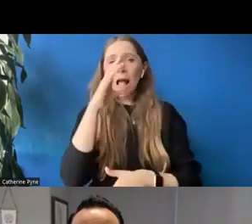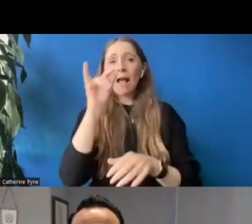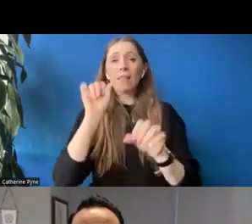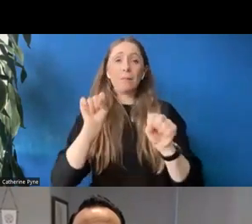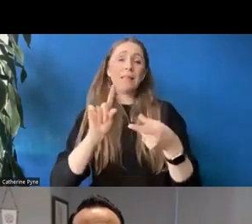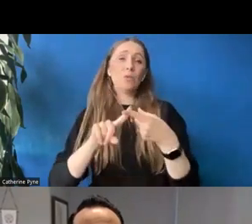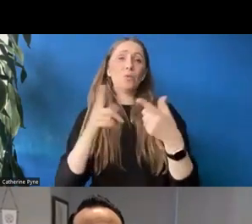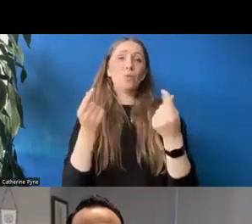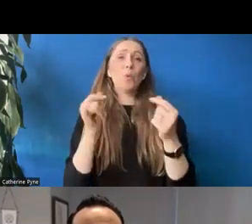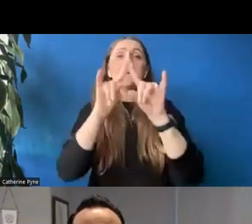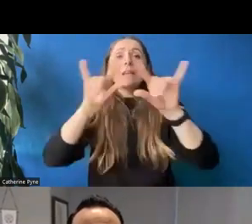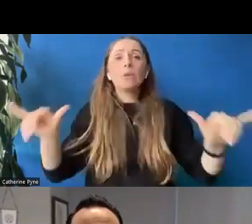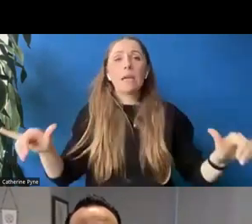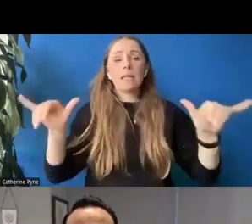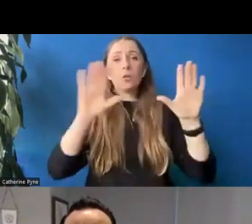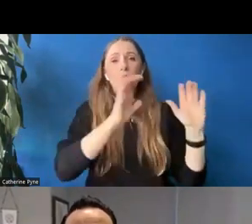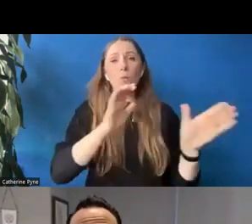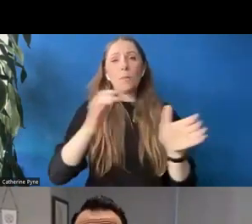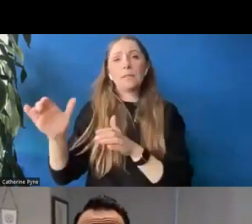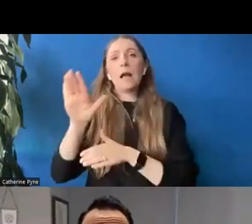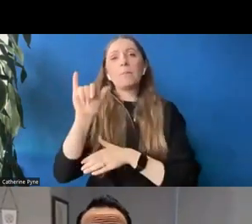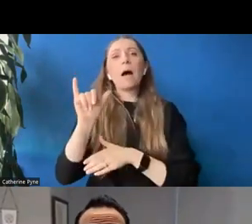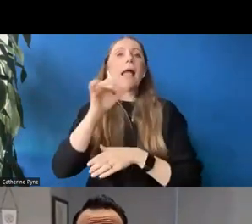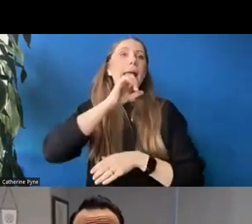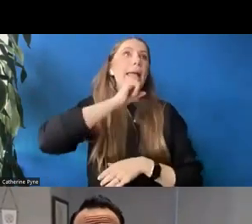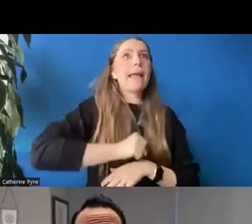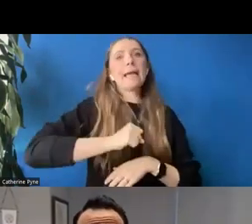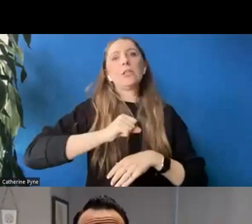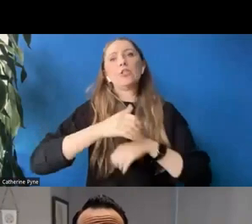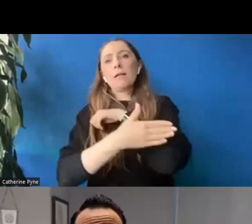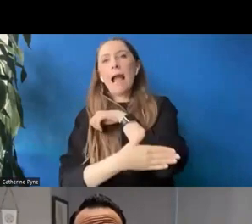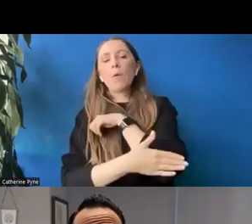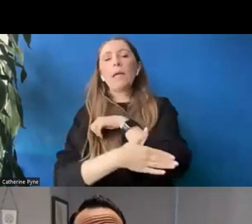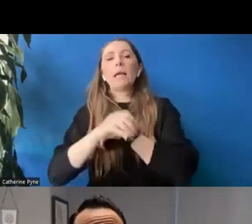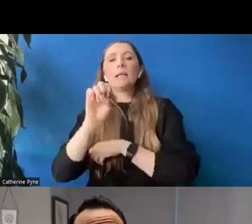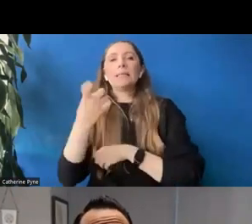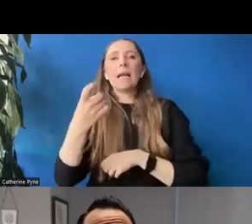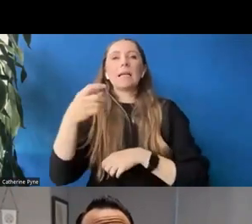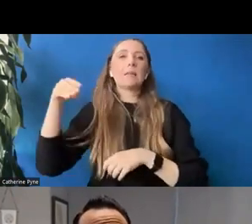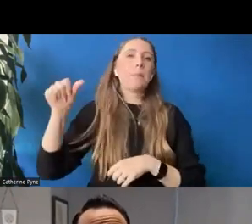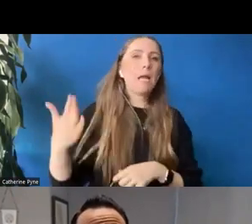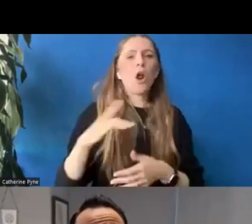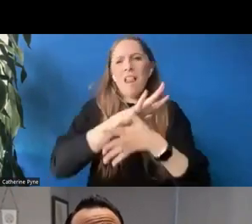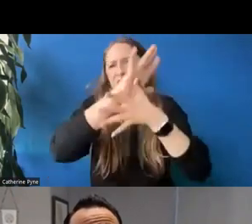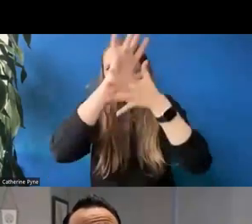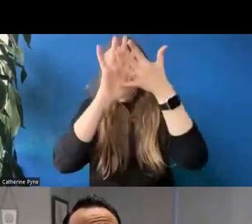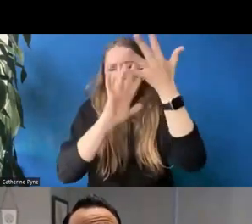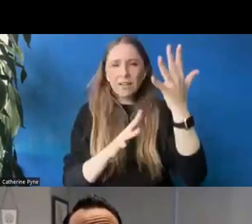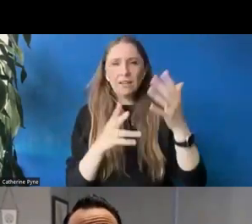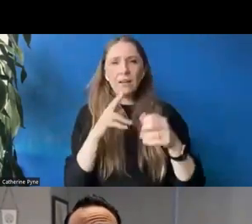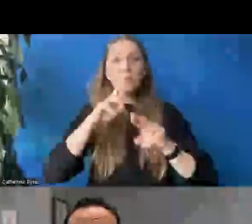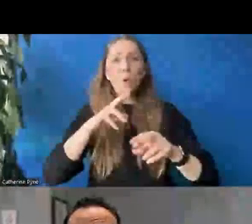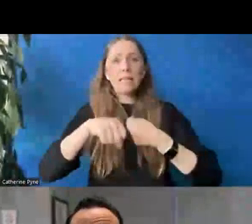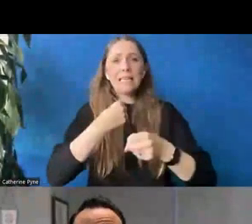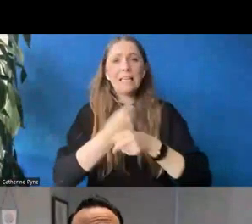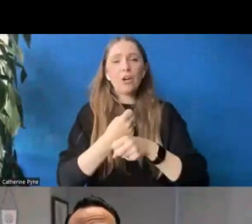to do simultaneous groupings by dimensions such as age, county, sex, payer, and reporting year, and with